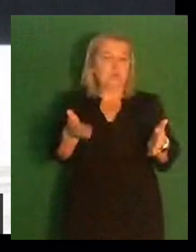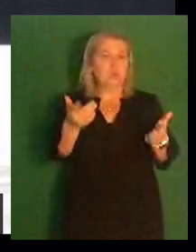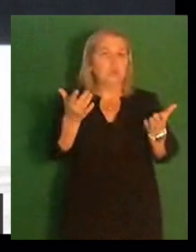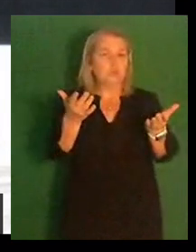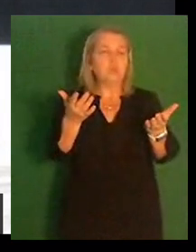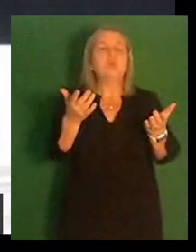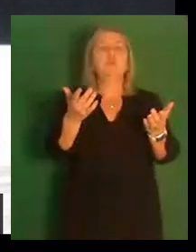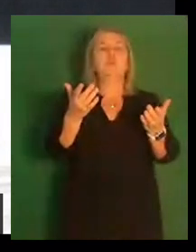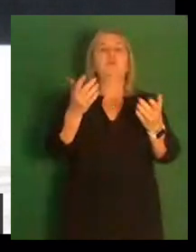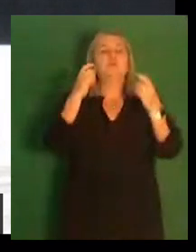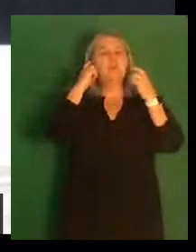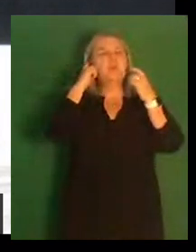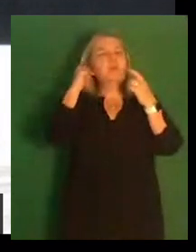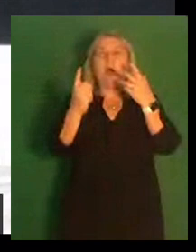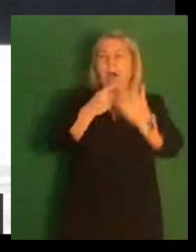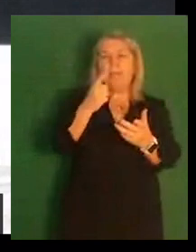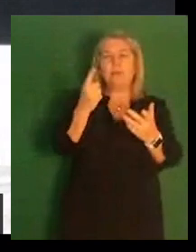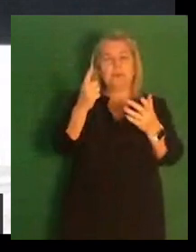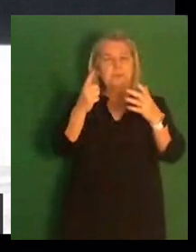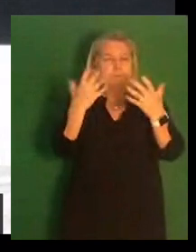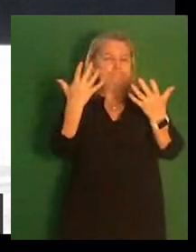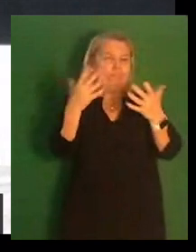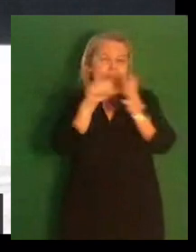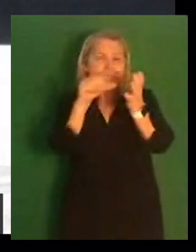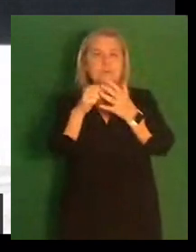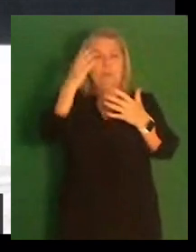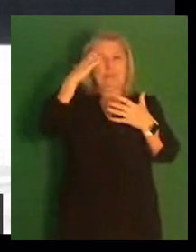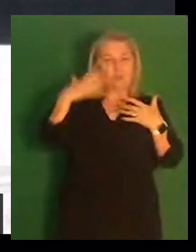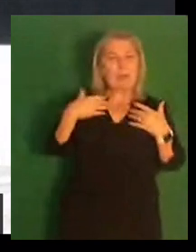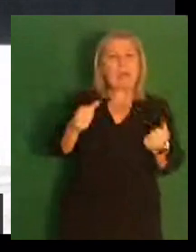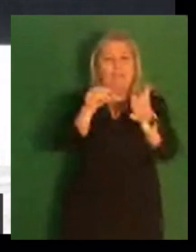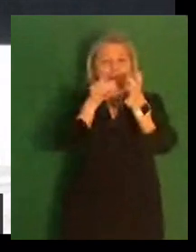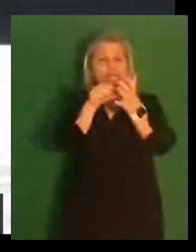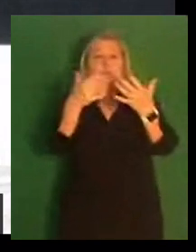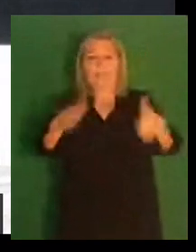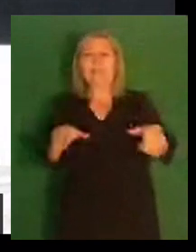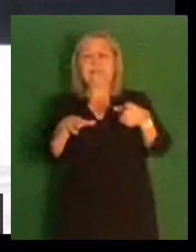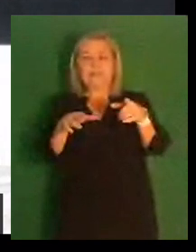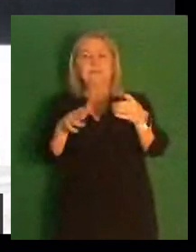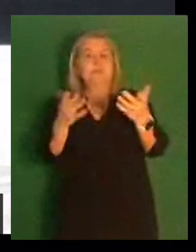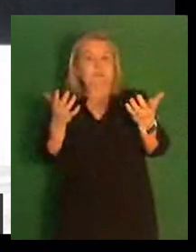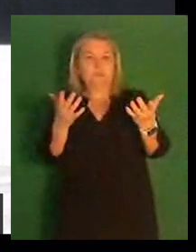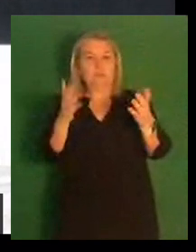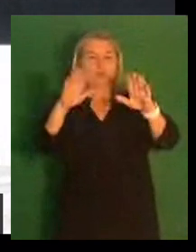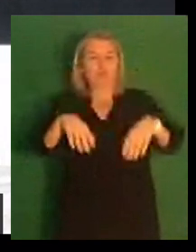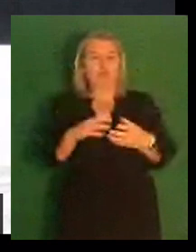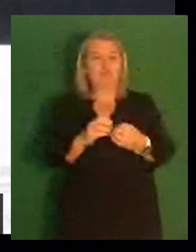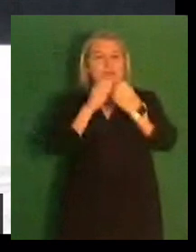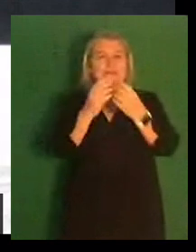struggling with mental health and other such things, it's been a really difficult thing and definitely not conducive to being creative.